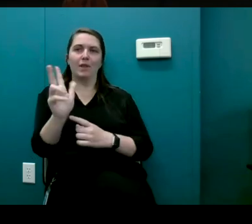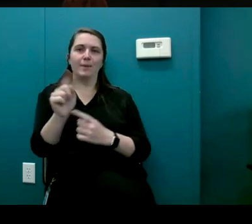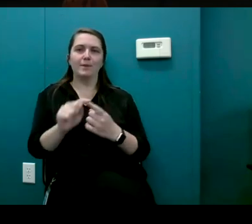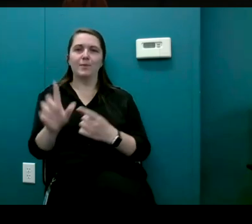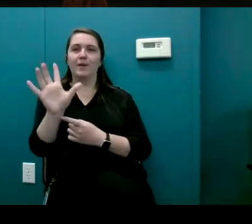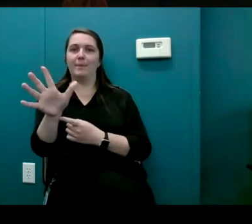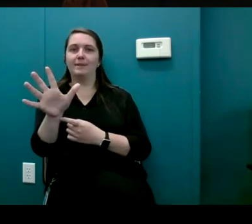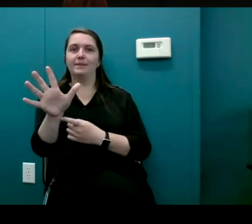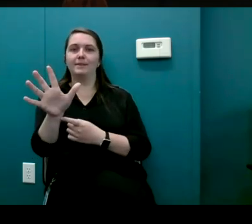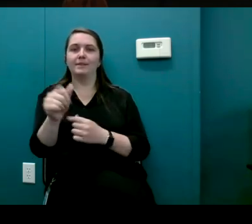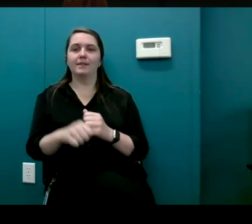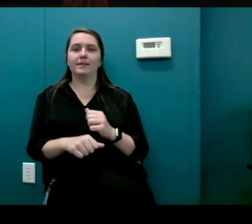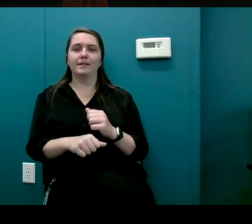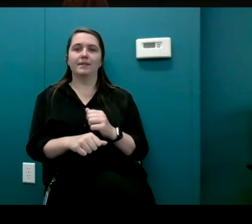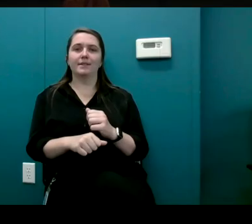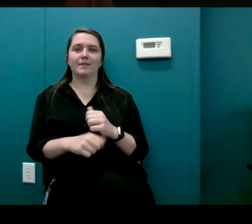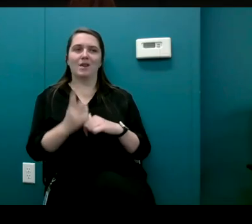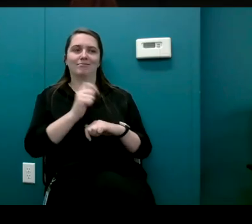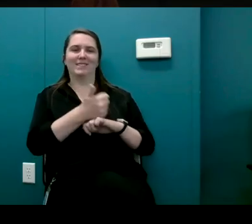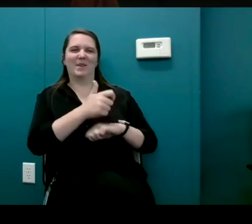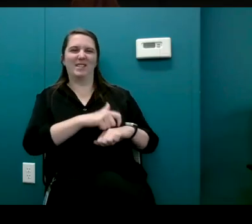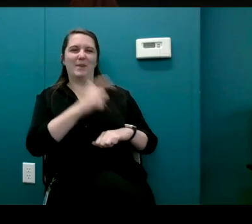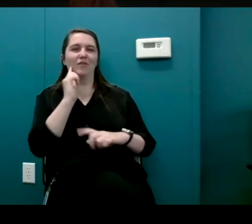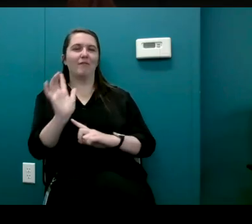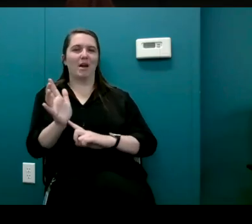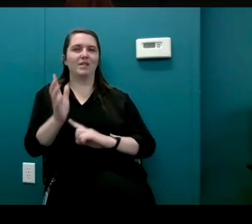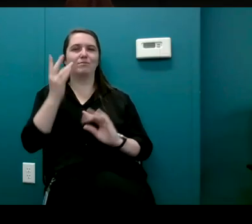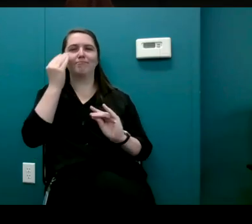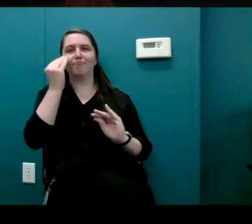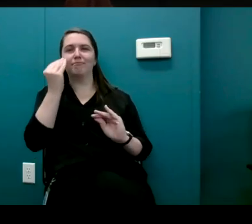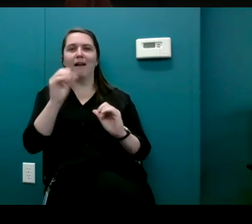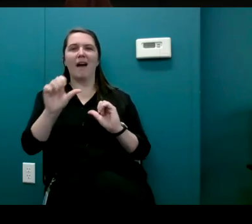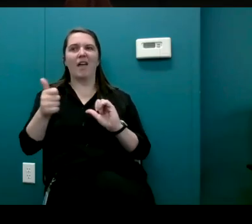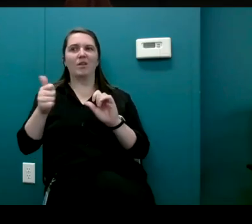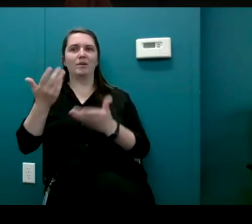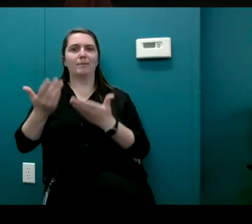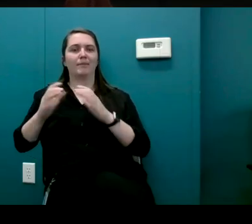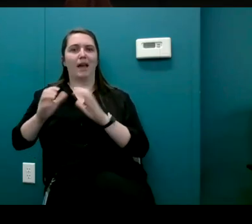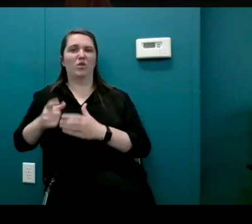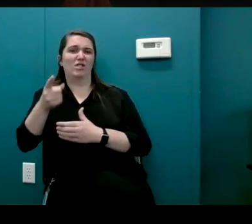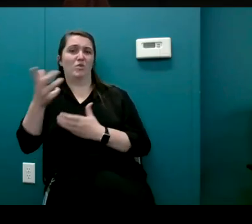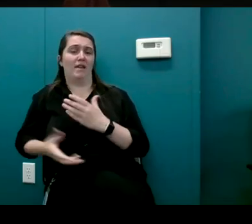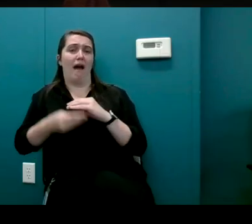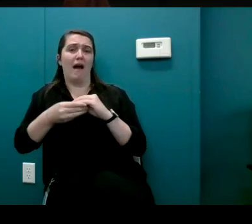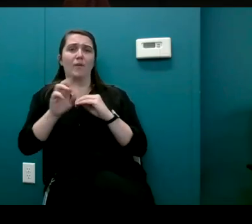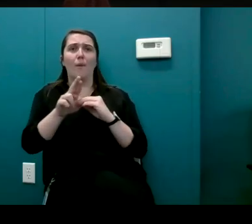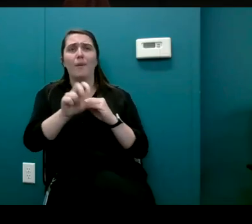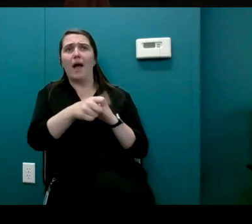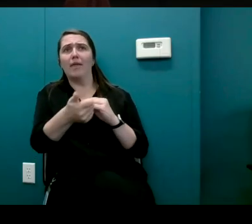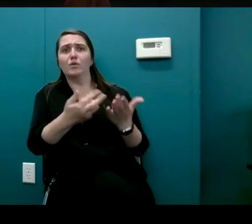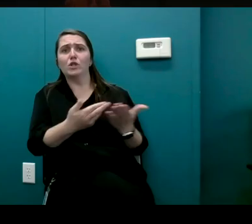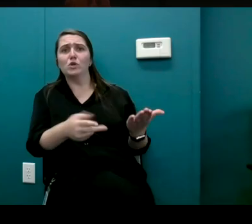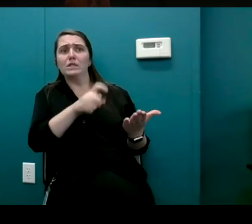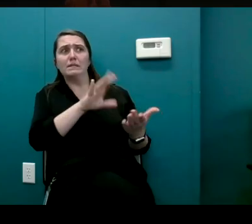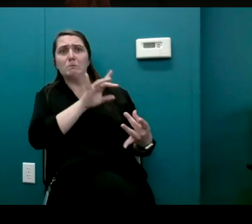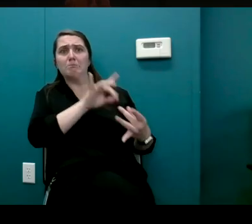minutes. I'll set a timer for 5 minutes, but just think about other categories and then other things that we might want to add. And if